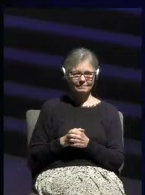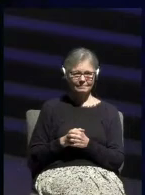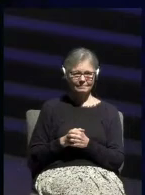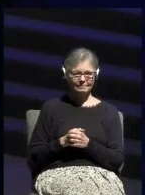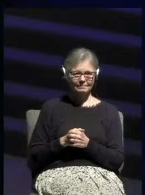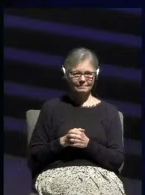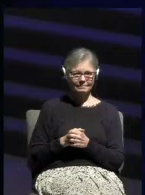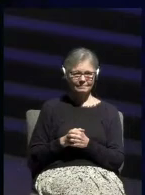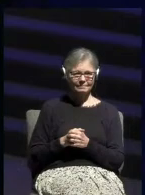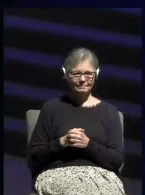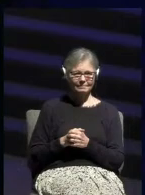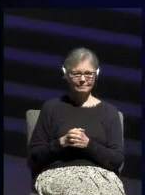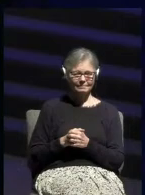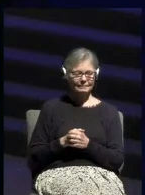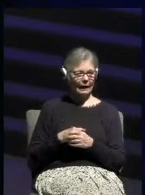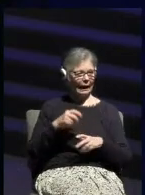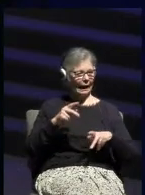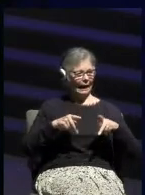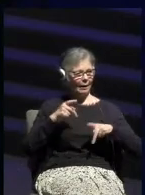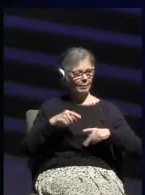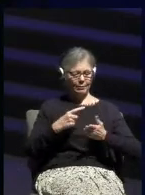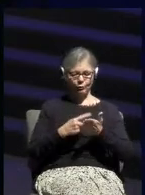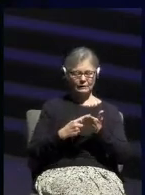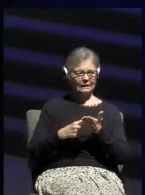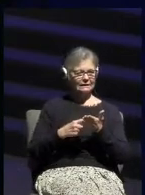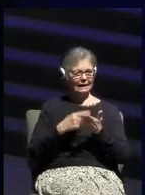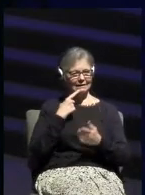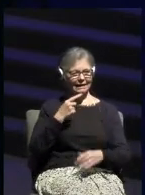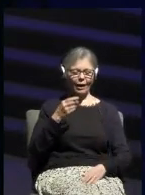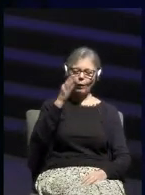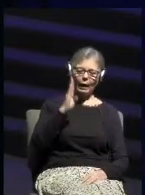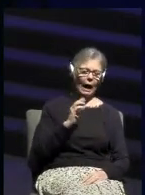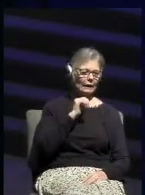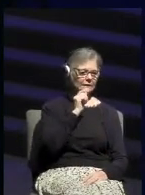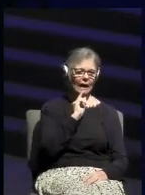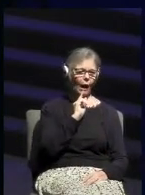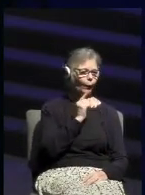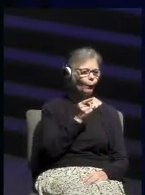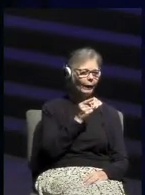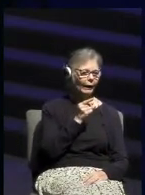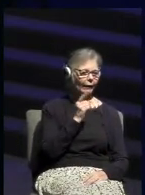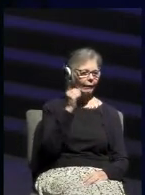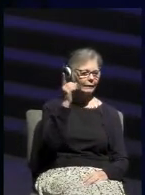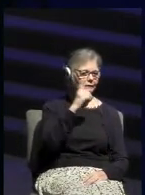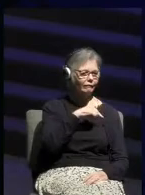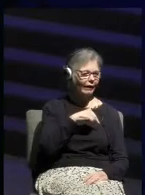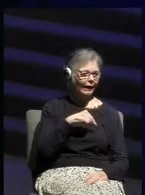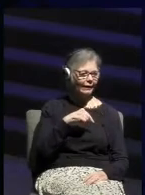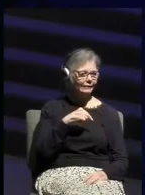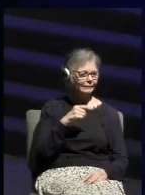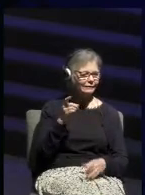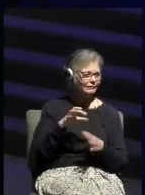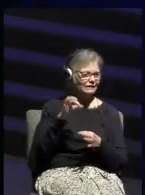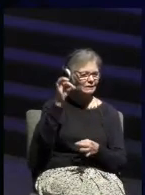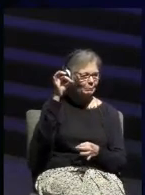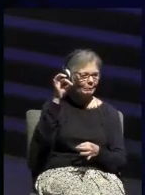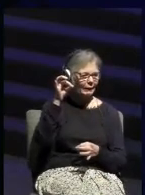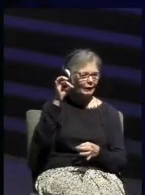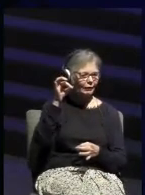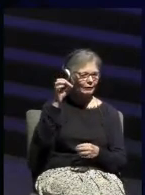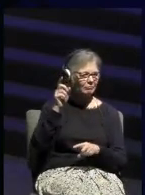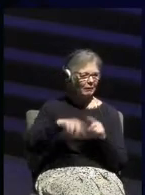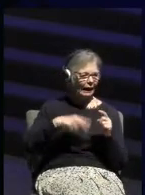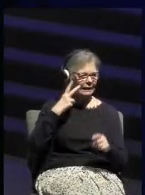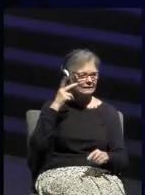For people that talk about God not being real, and certainly we understand that He's a spirit,